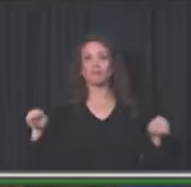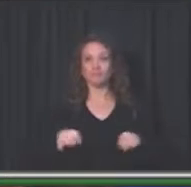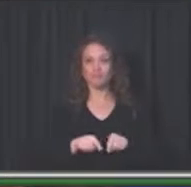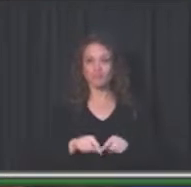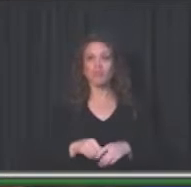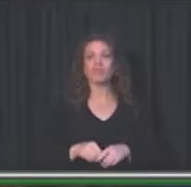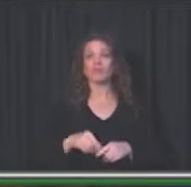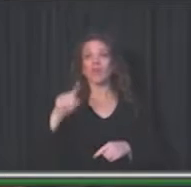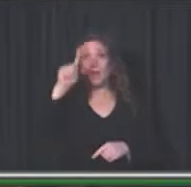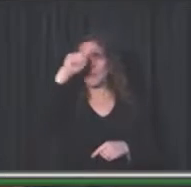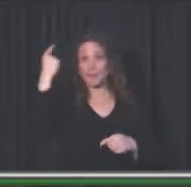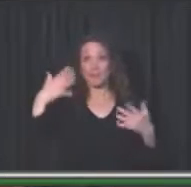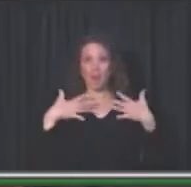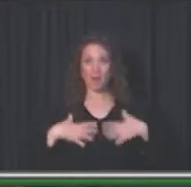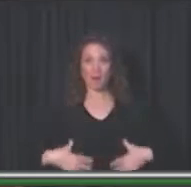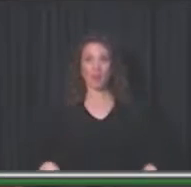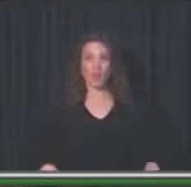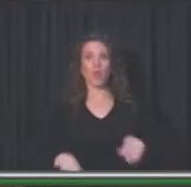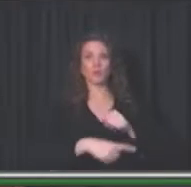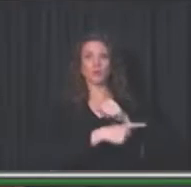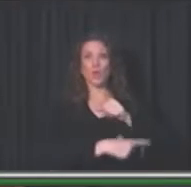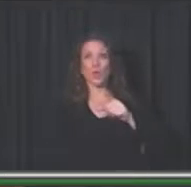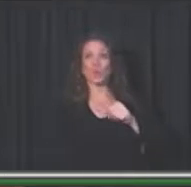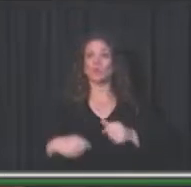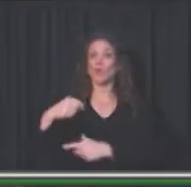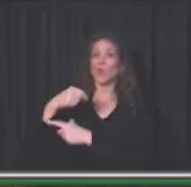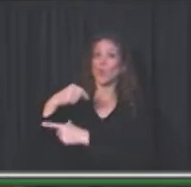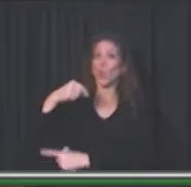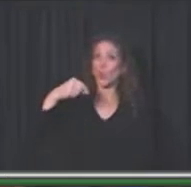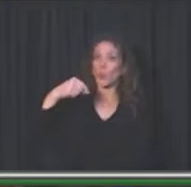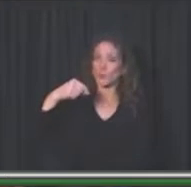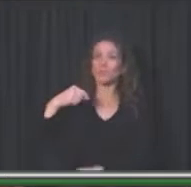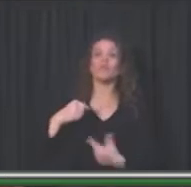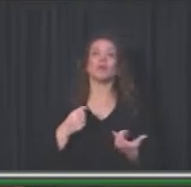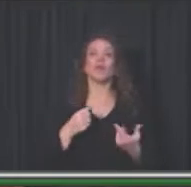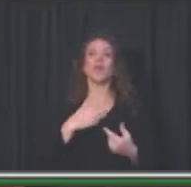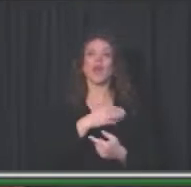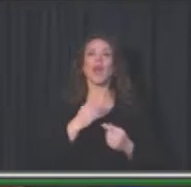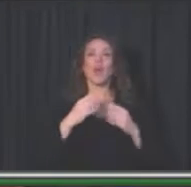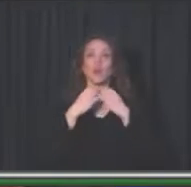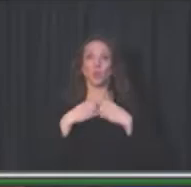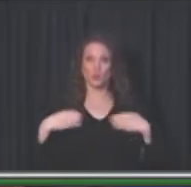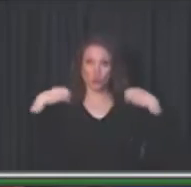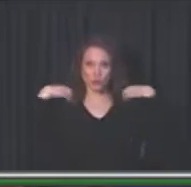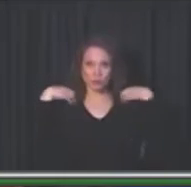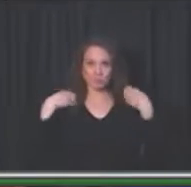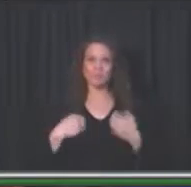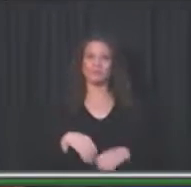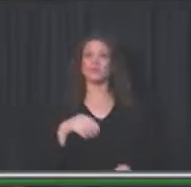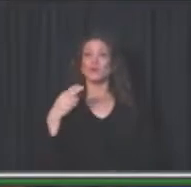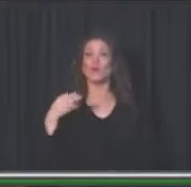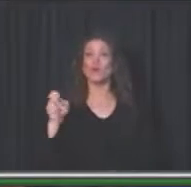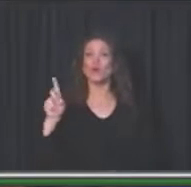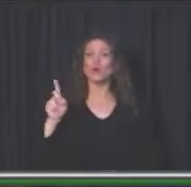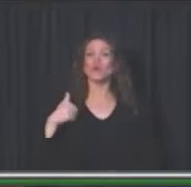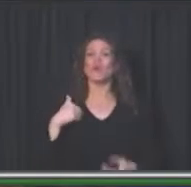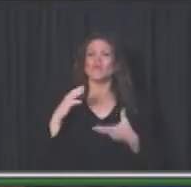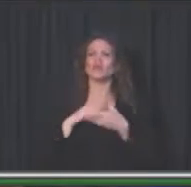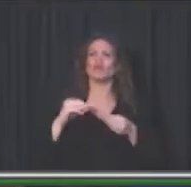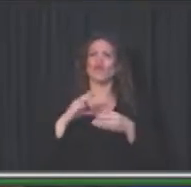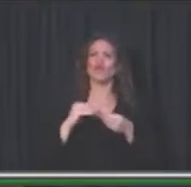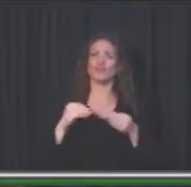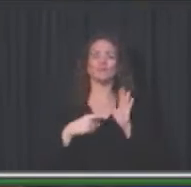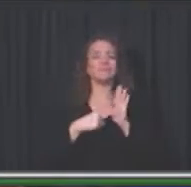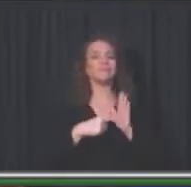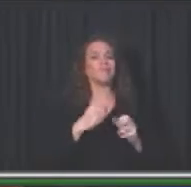with oblong sleeves, open at the wrist, and the hood. It's the hood that tells the story. The hood symbolizes much